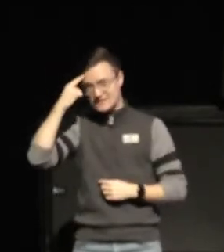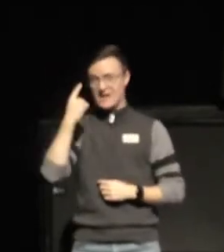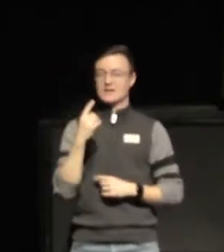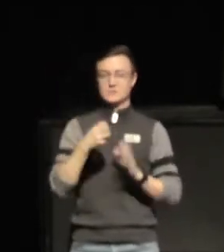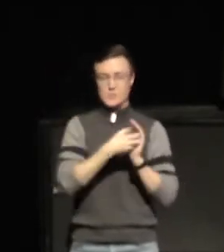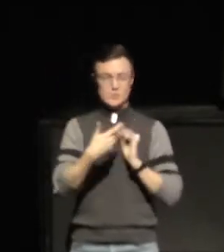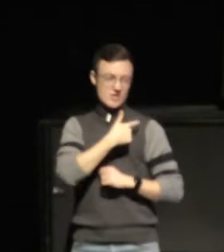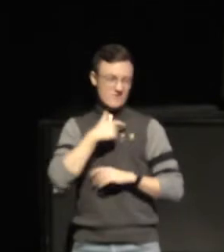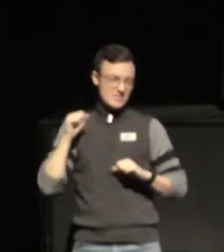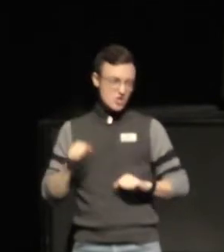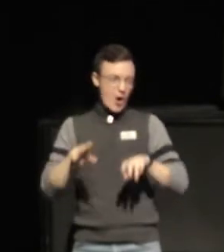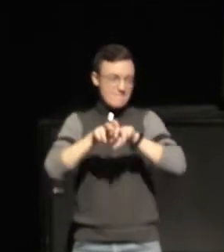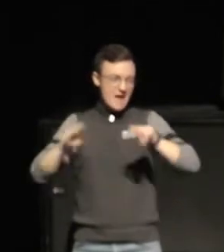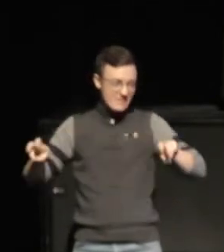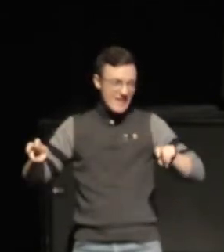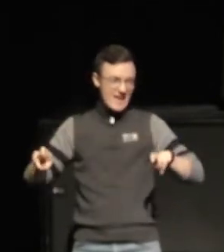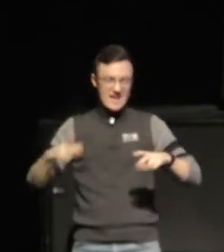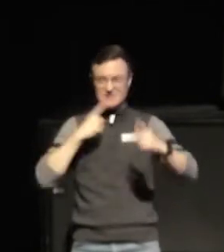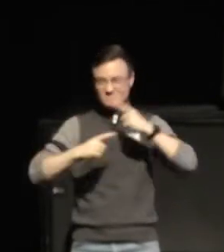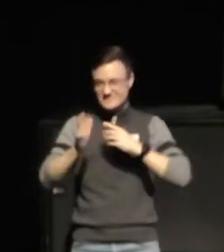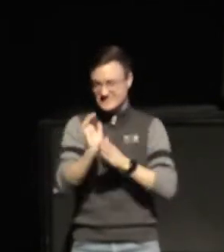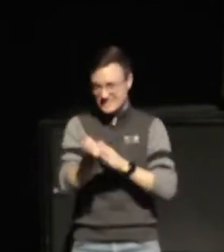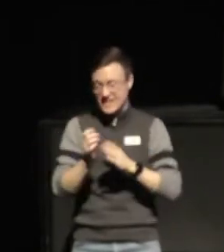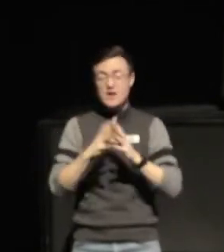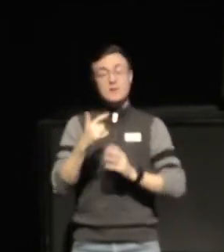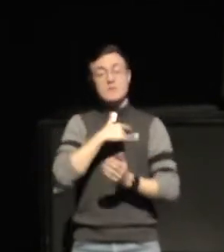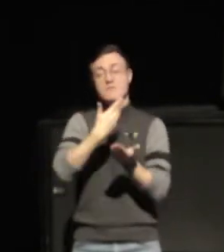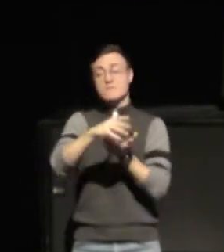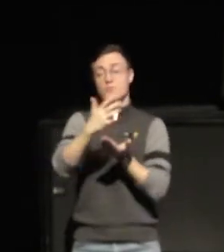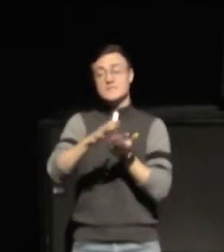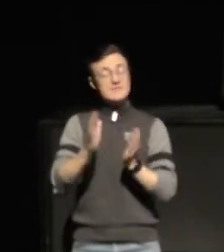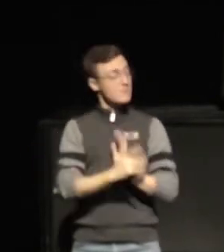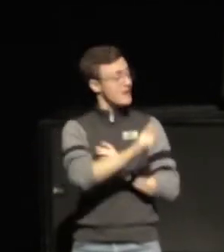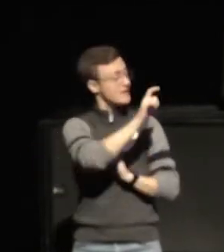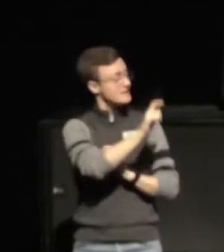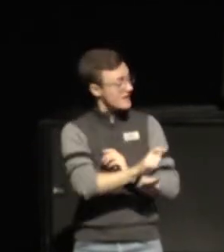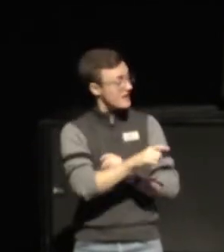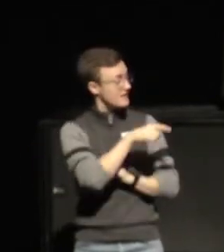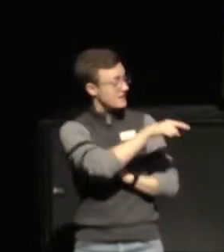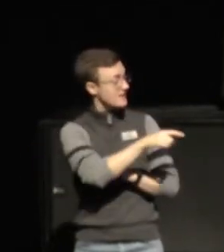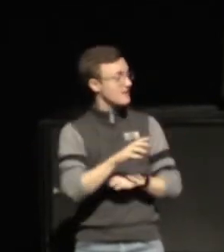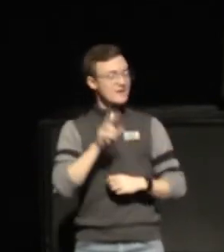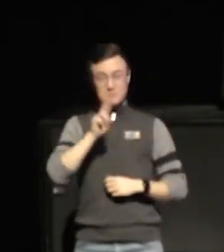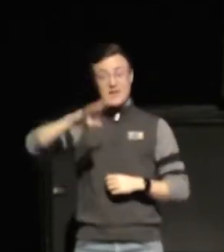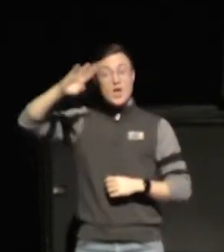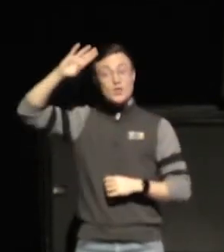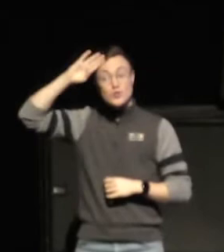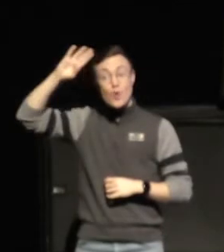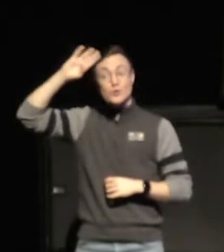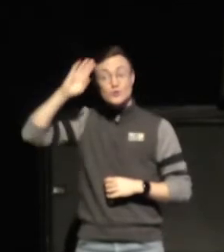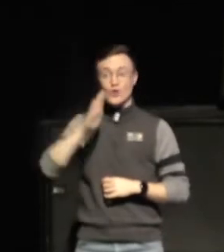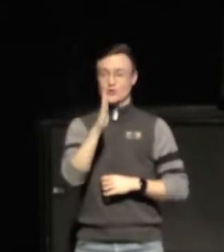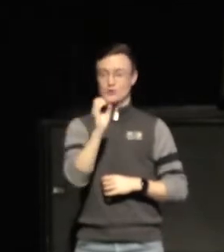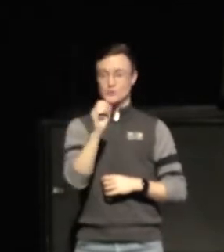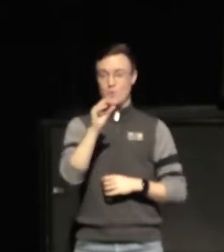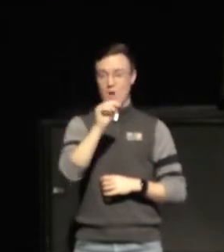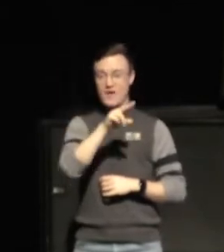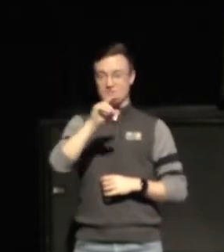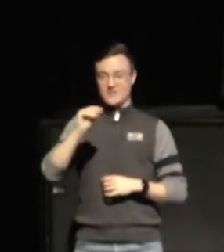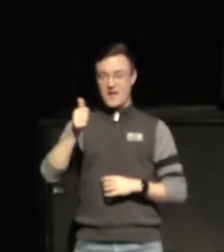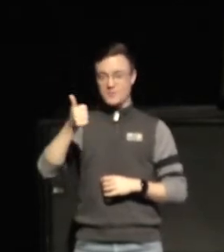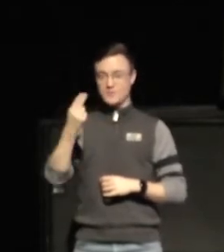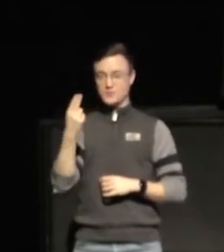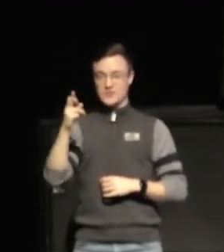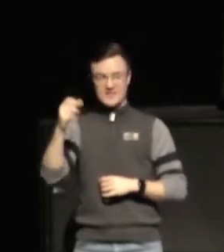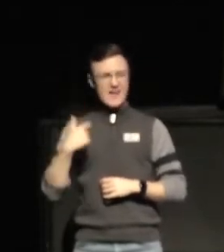panel discussion. But we'll continue with you. It's actually Dr. Joanna Burke. I'm sorry for the